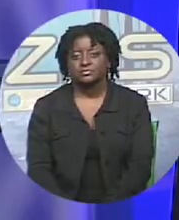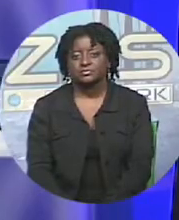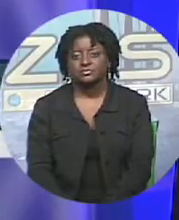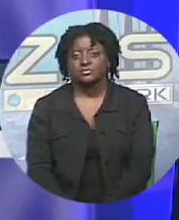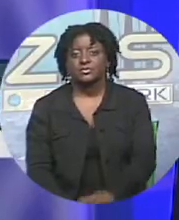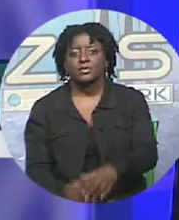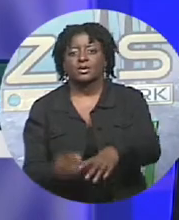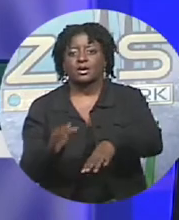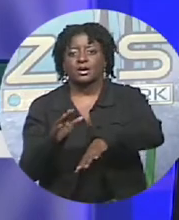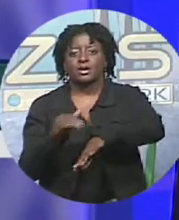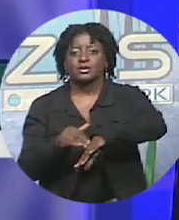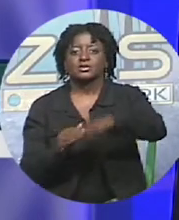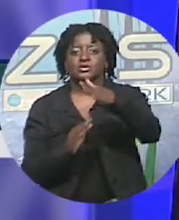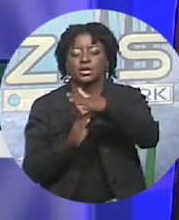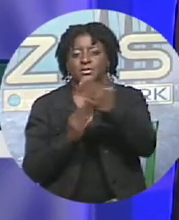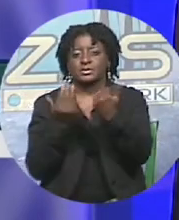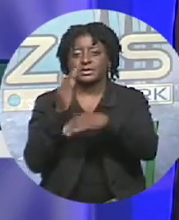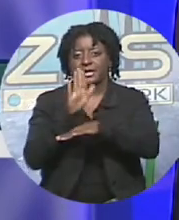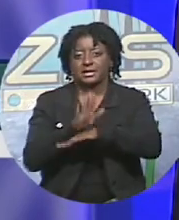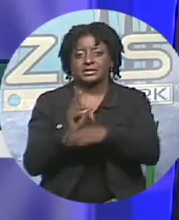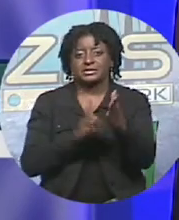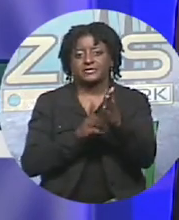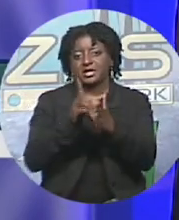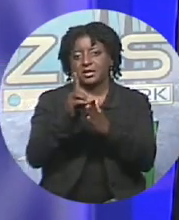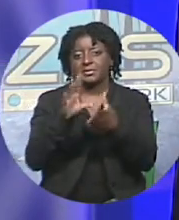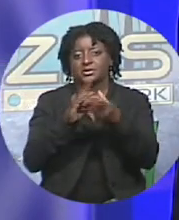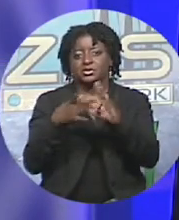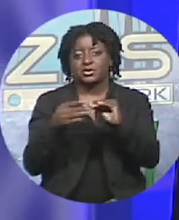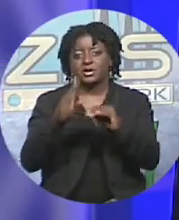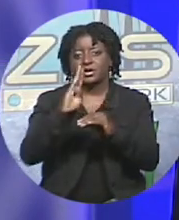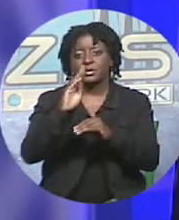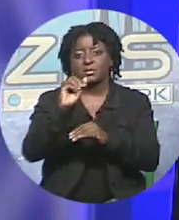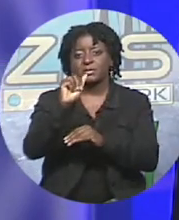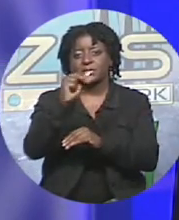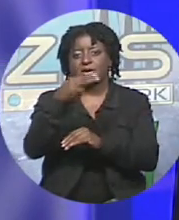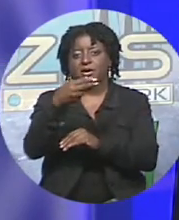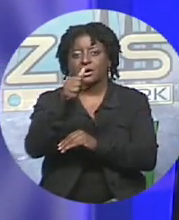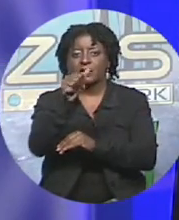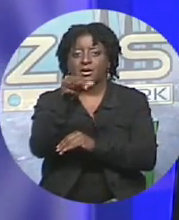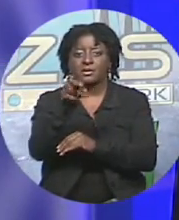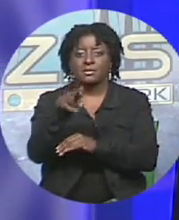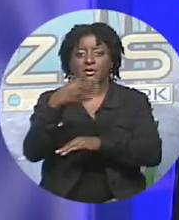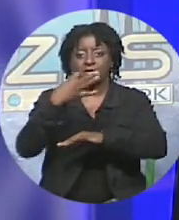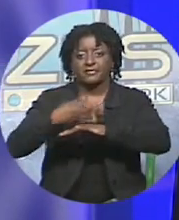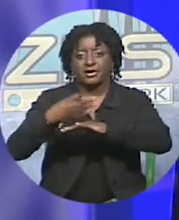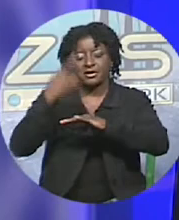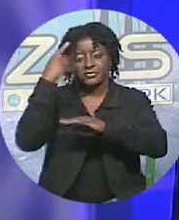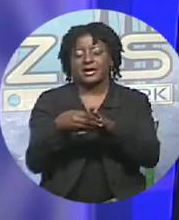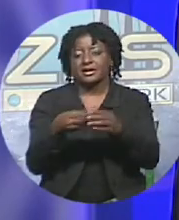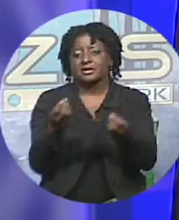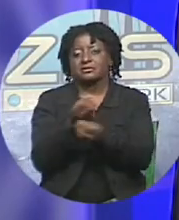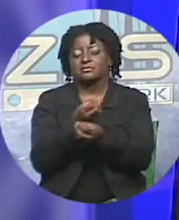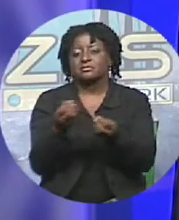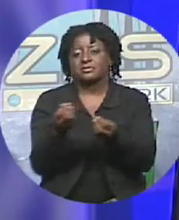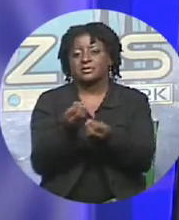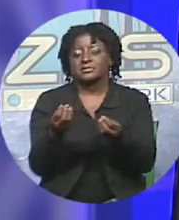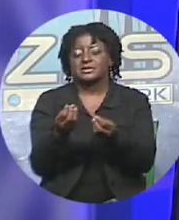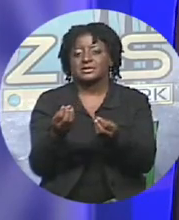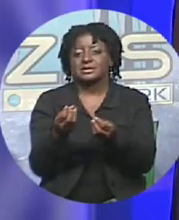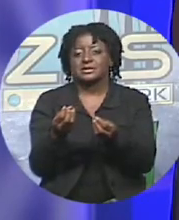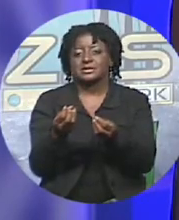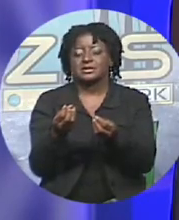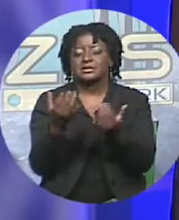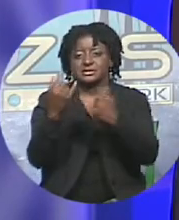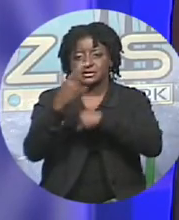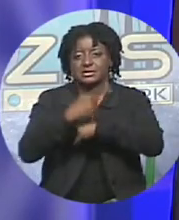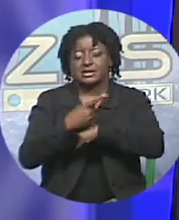top tonight, a developing story as Bahamar files for Chapter 11 bankruptcy in U.S. courts today. The news sending